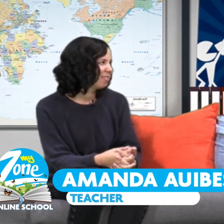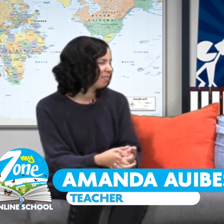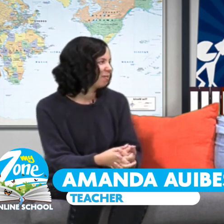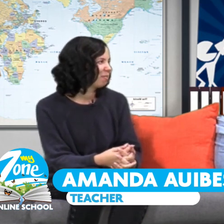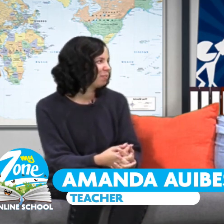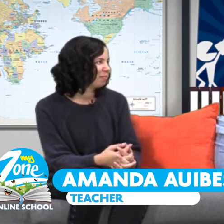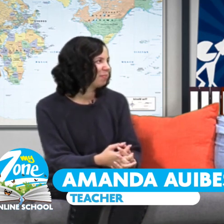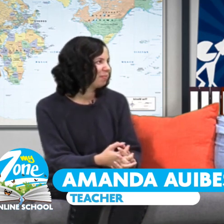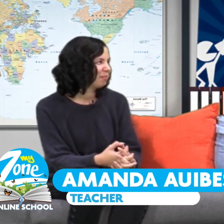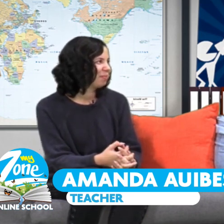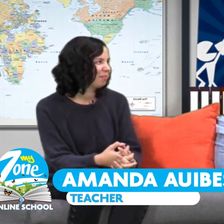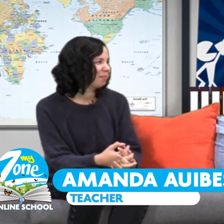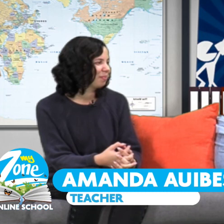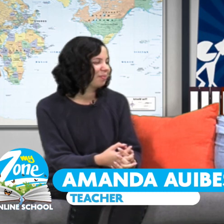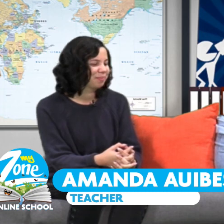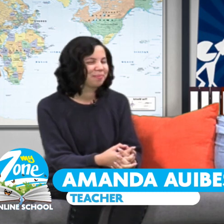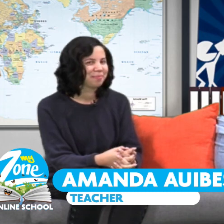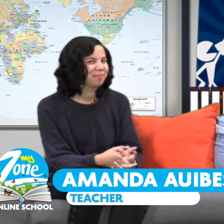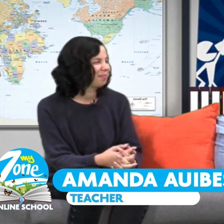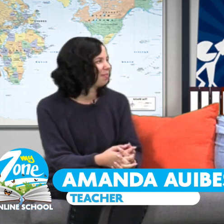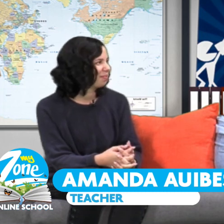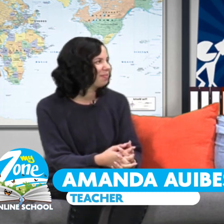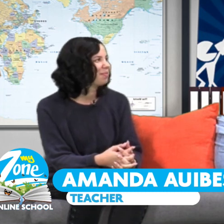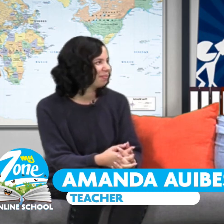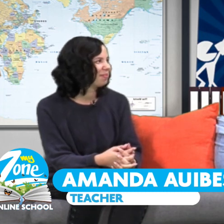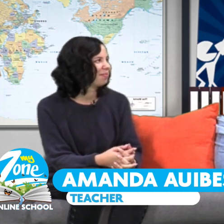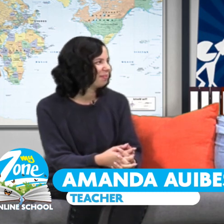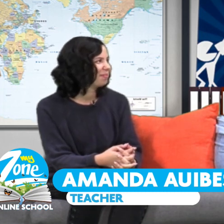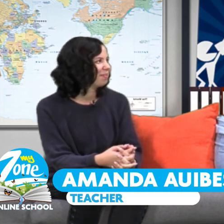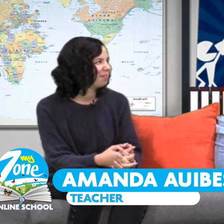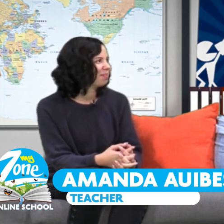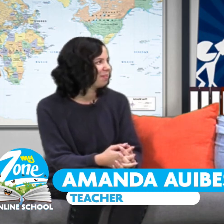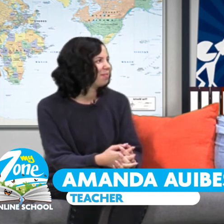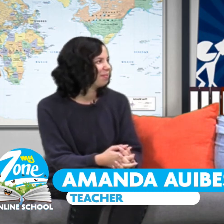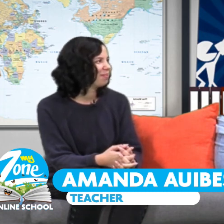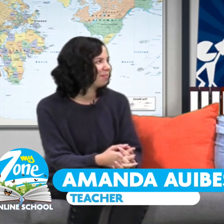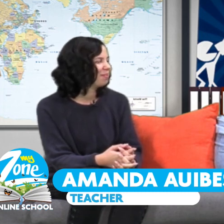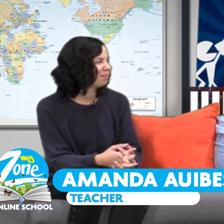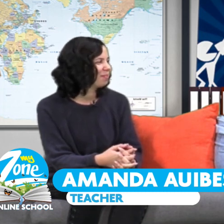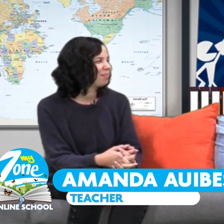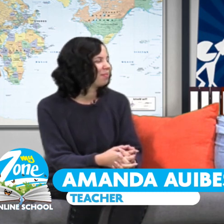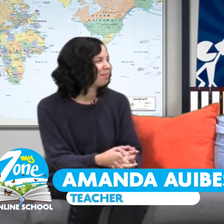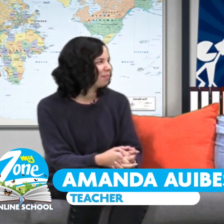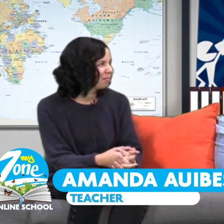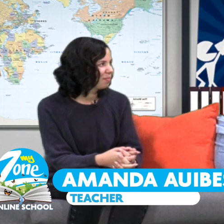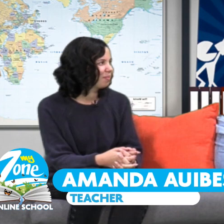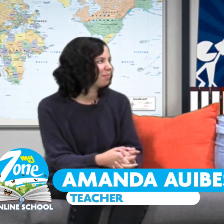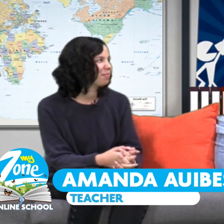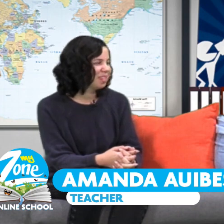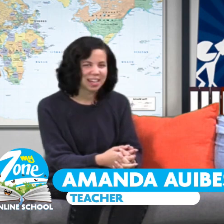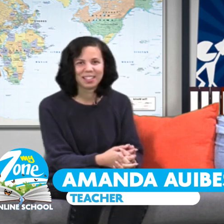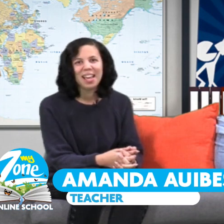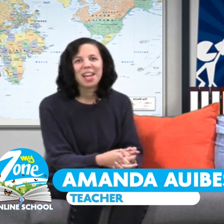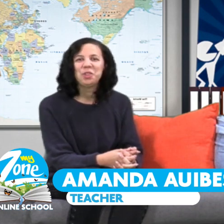despair. Hopefully this will be water under the bridge soon, and we will be back together. But for now, let's just keep